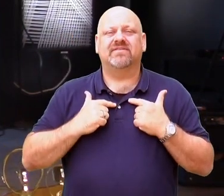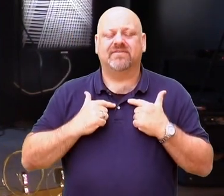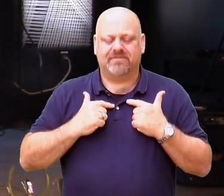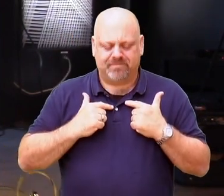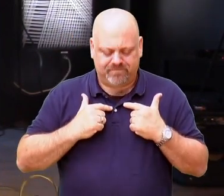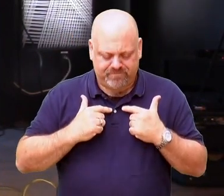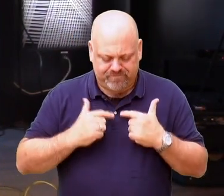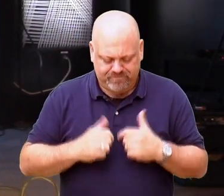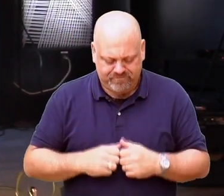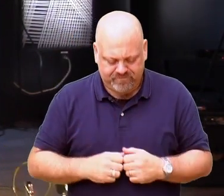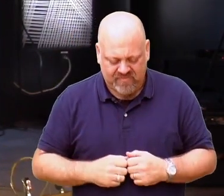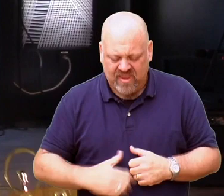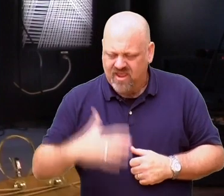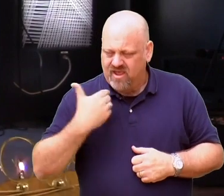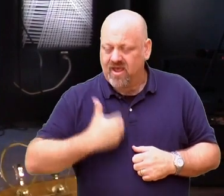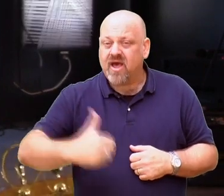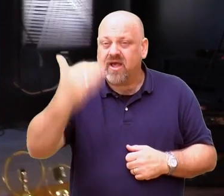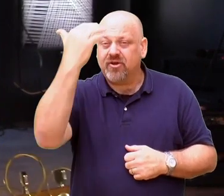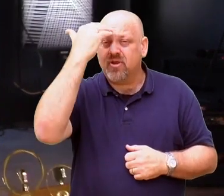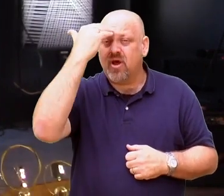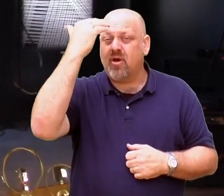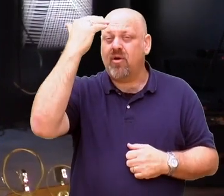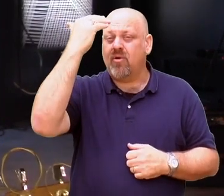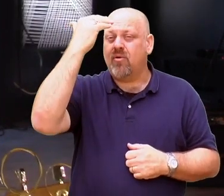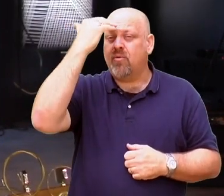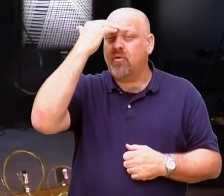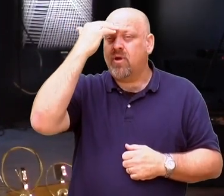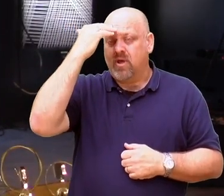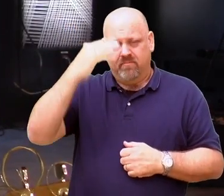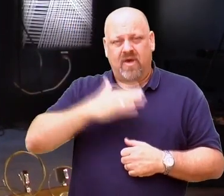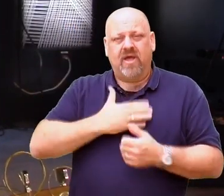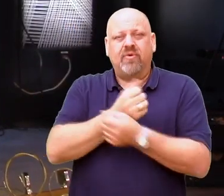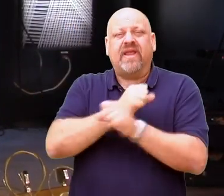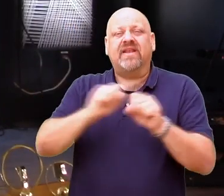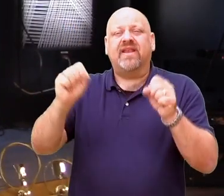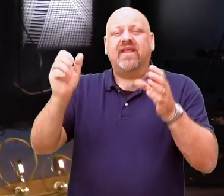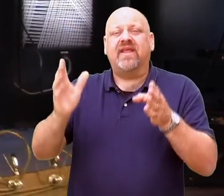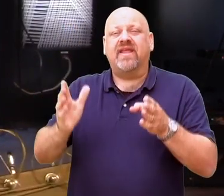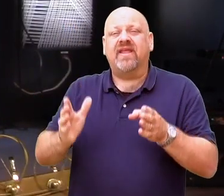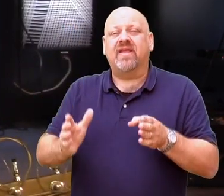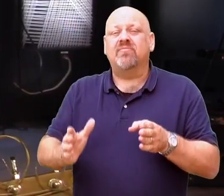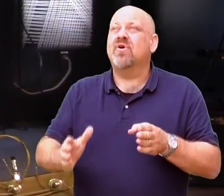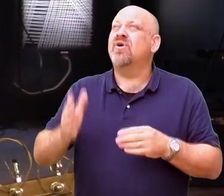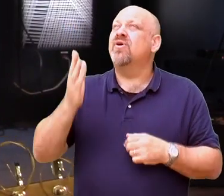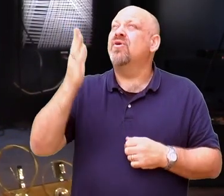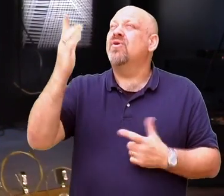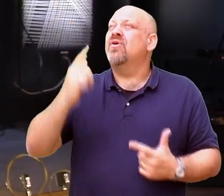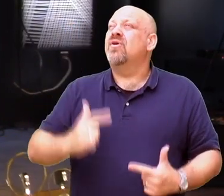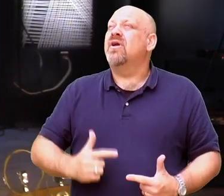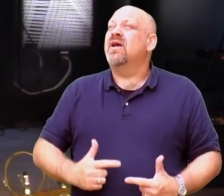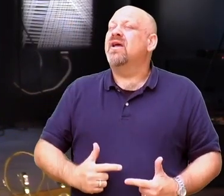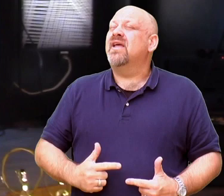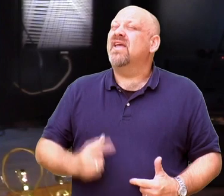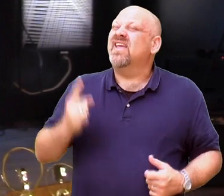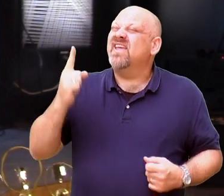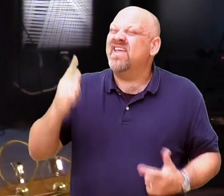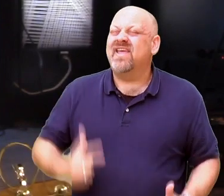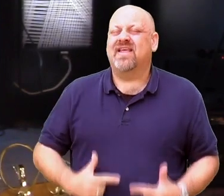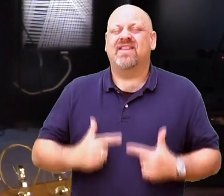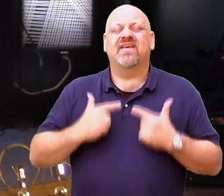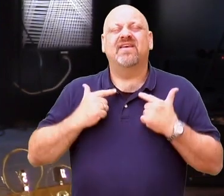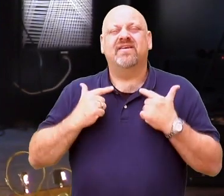Redeemer lives, and I know my